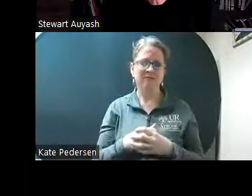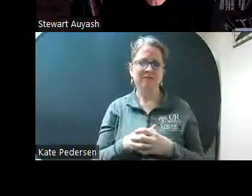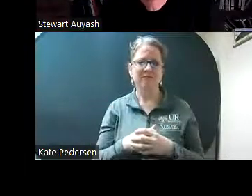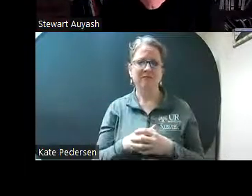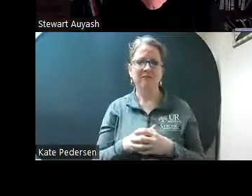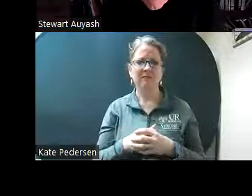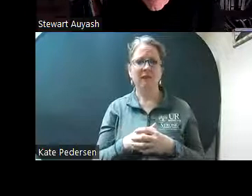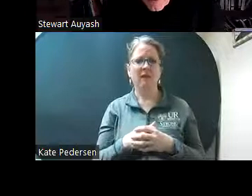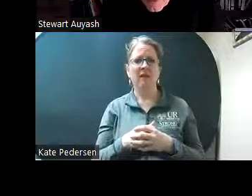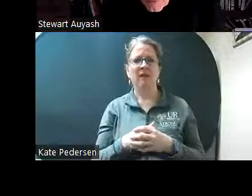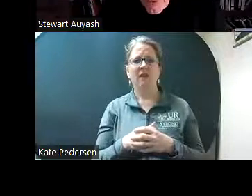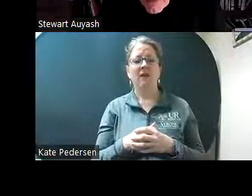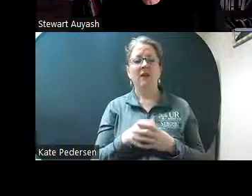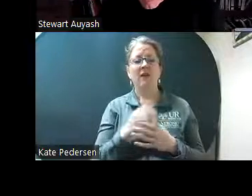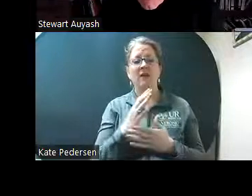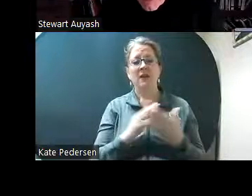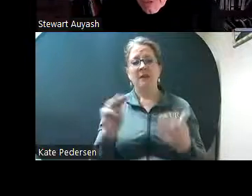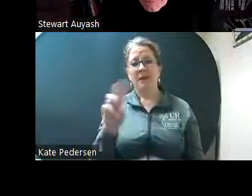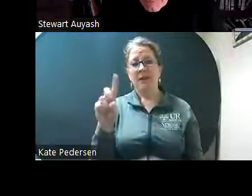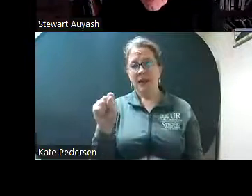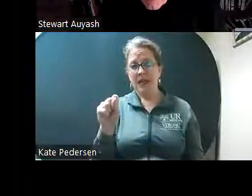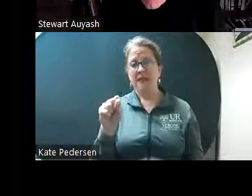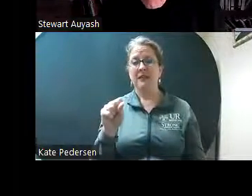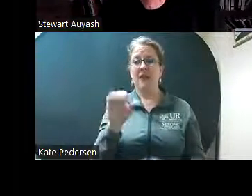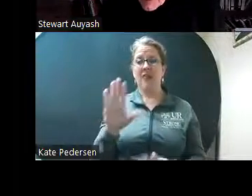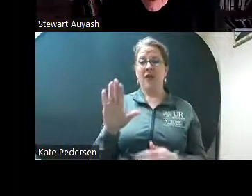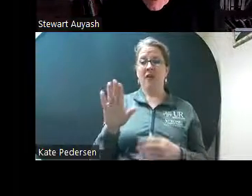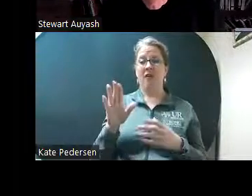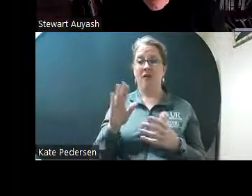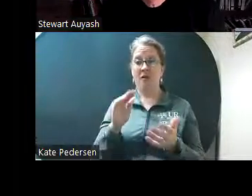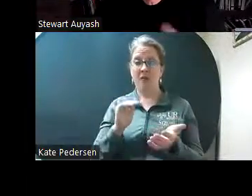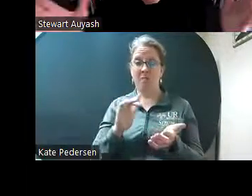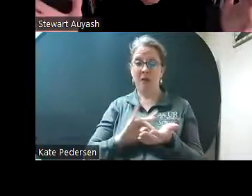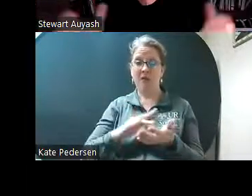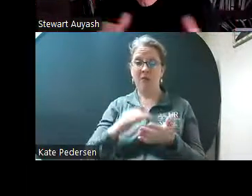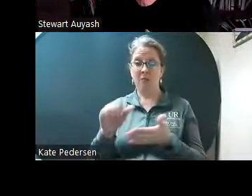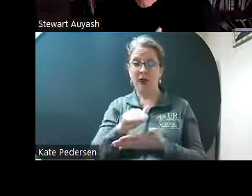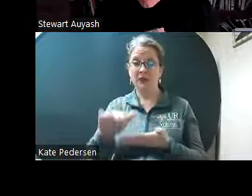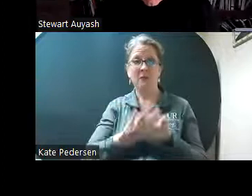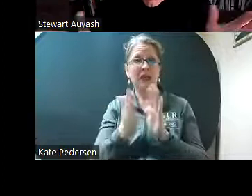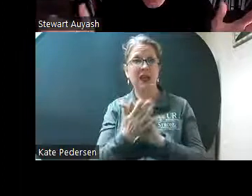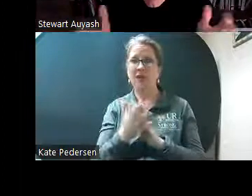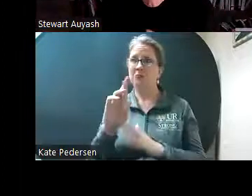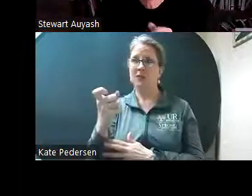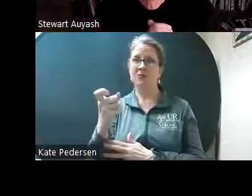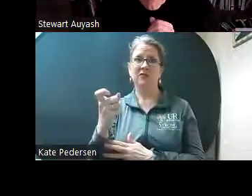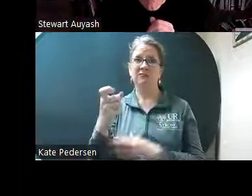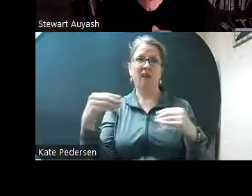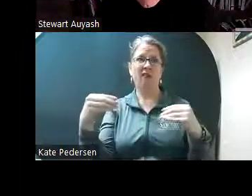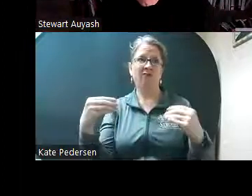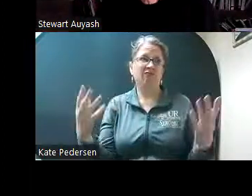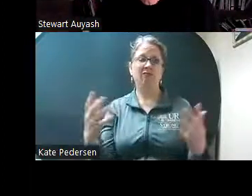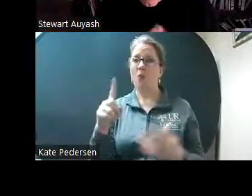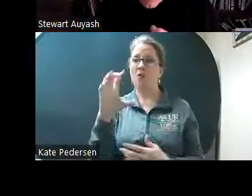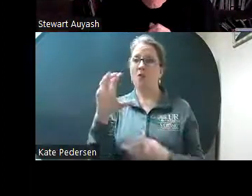Also, some MDs were turning practices in prescription mills. They were just selling prescriptions. They would see 100 people a